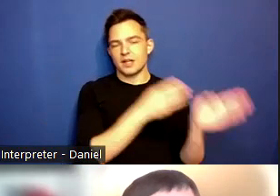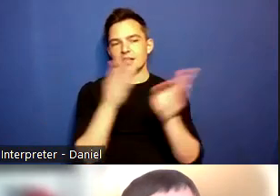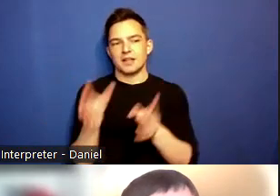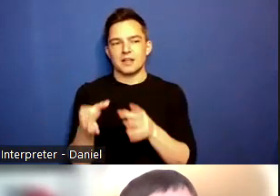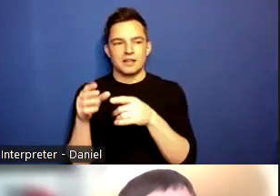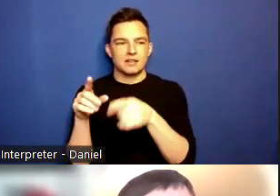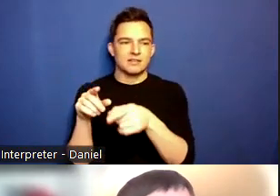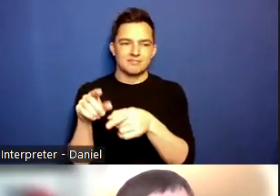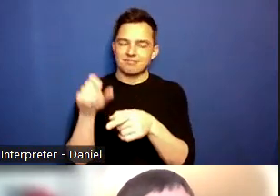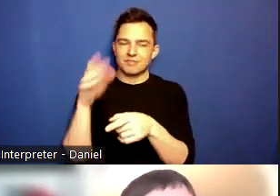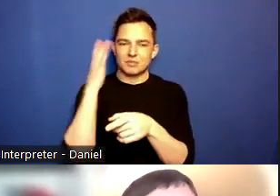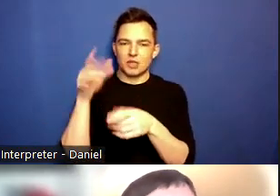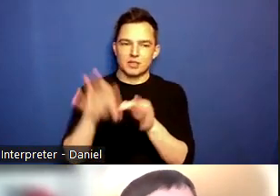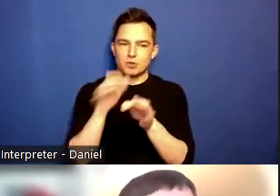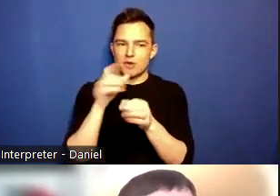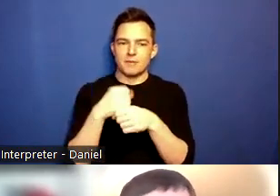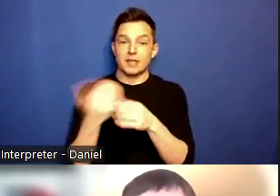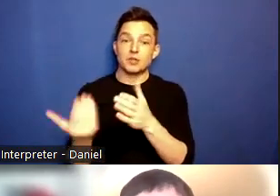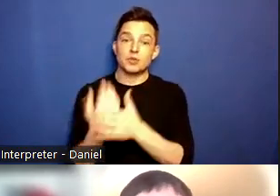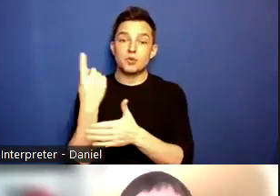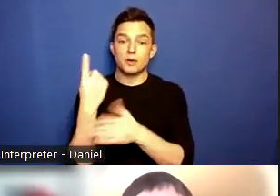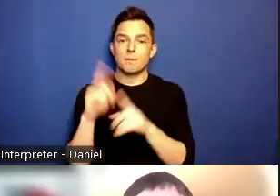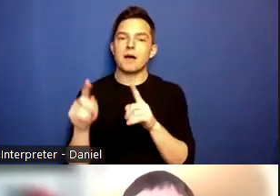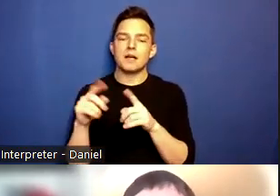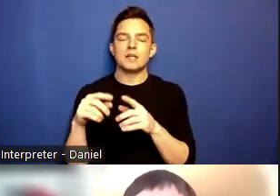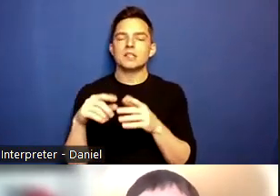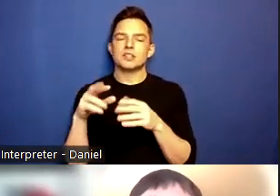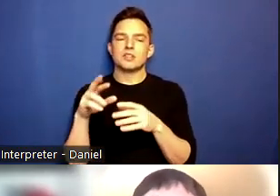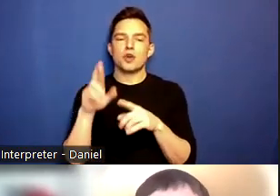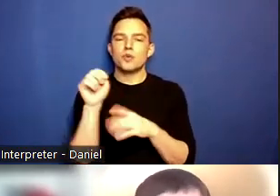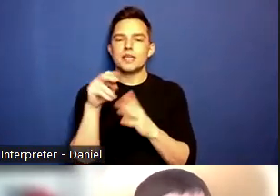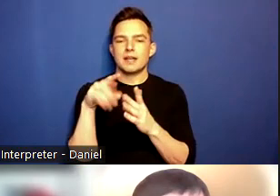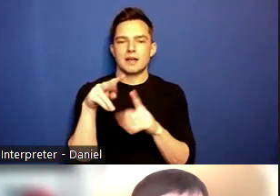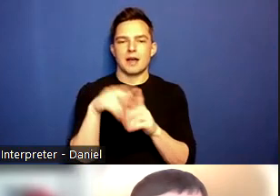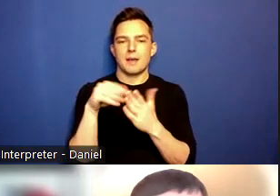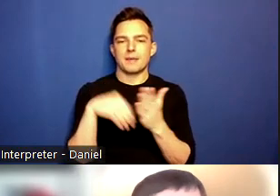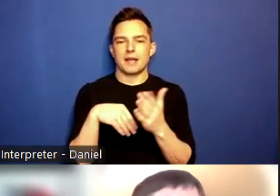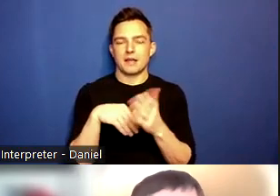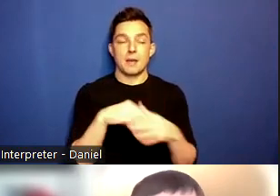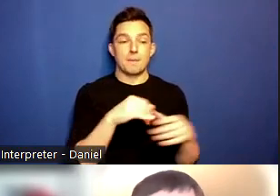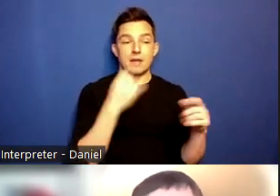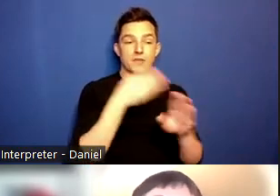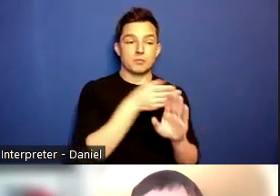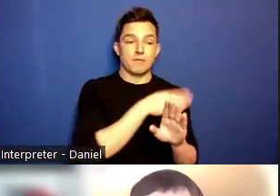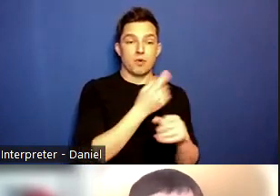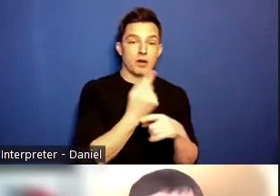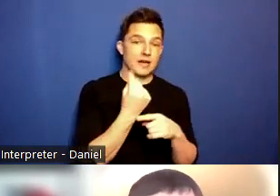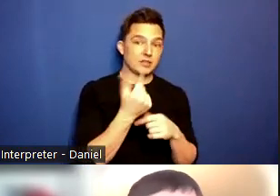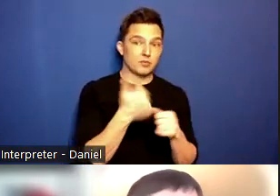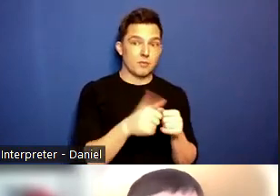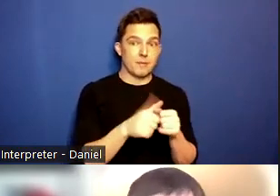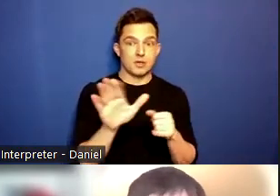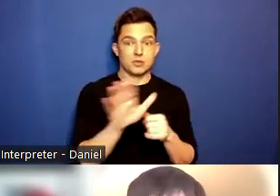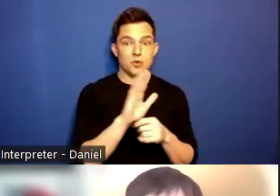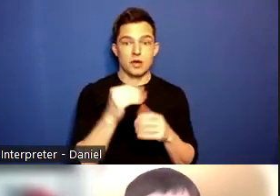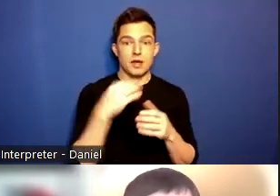application. But if you've applied for any of our programs in cycles before last year, keep in mind that your application process